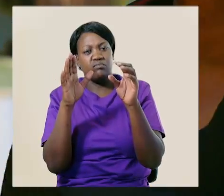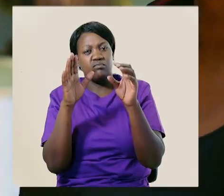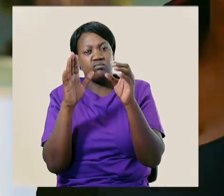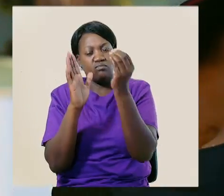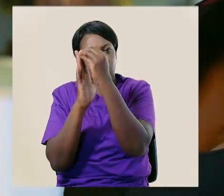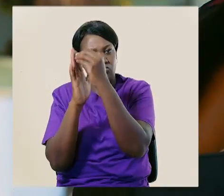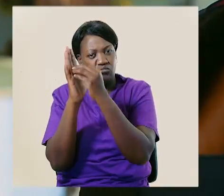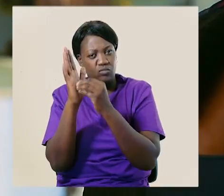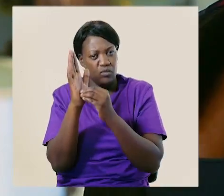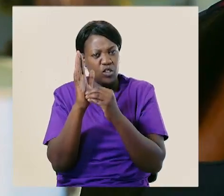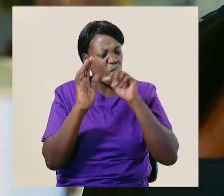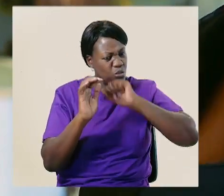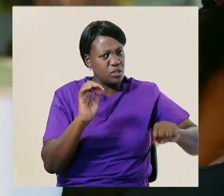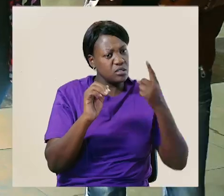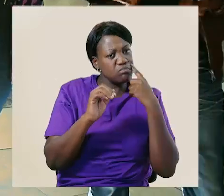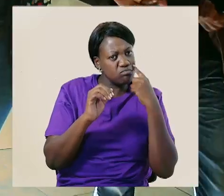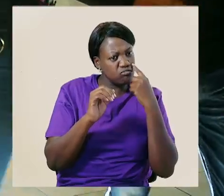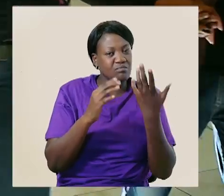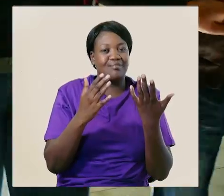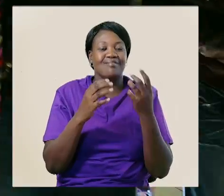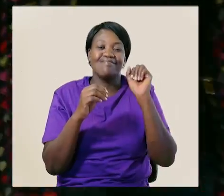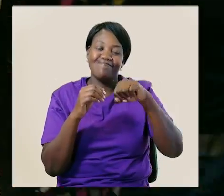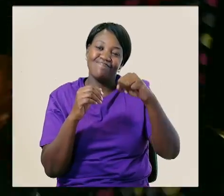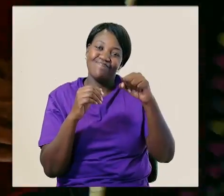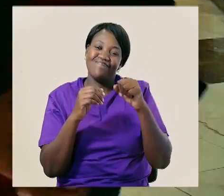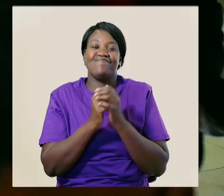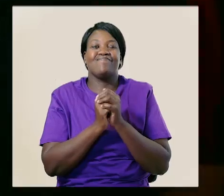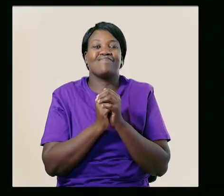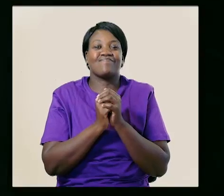to the plot where we're going to build the new mall? Yeah.